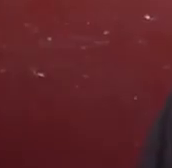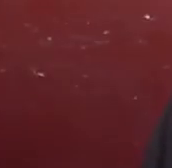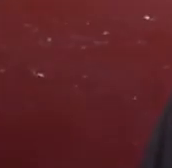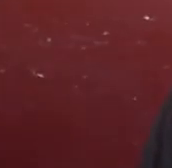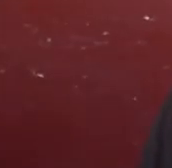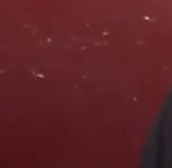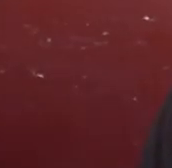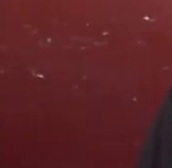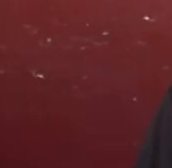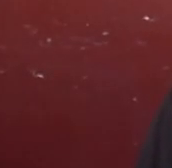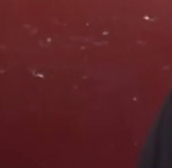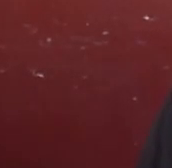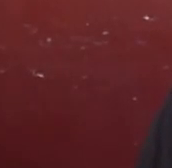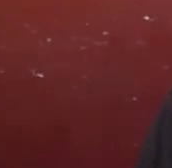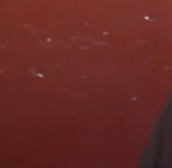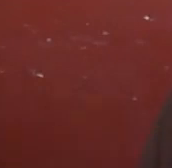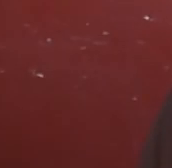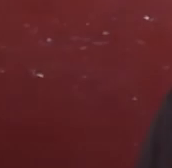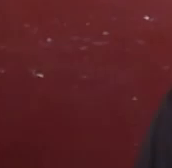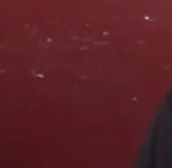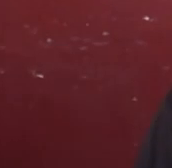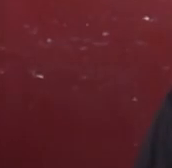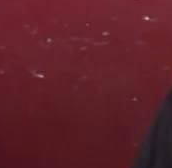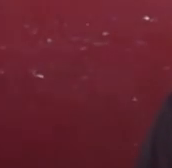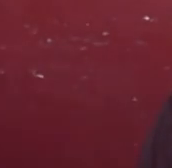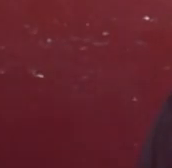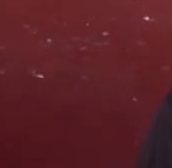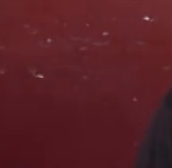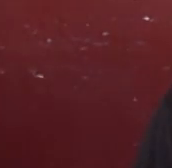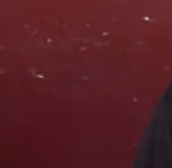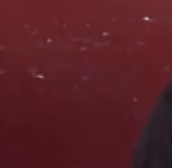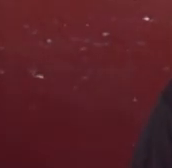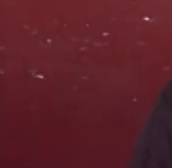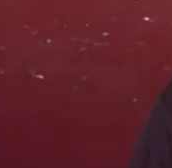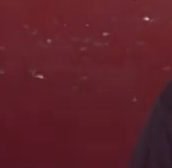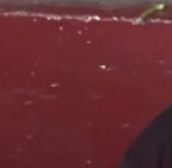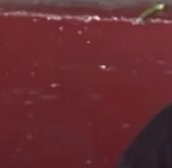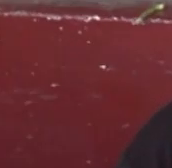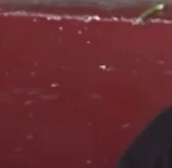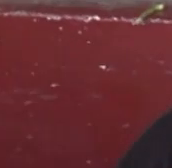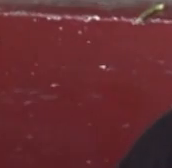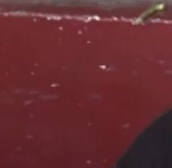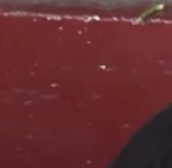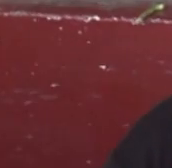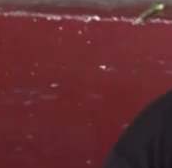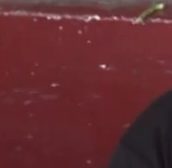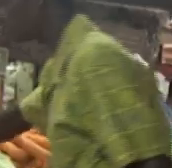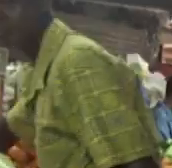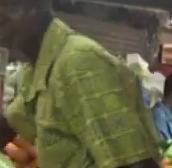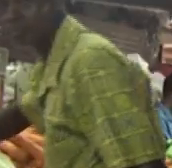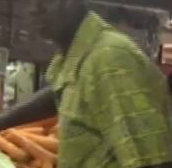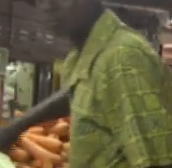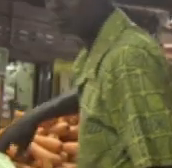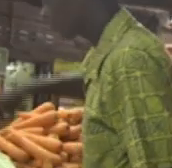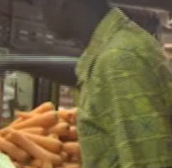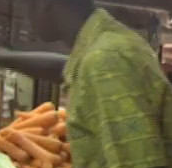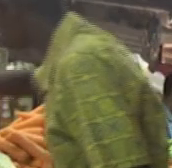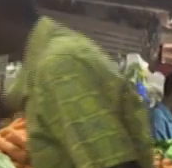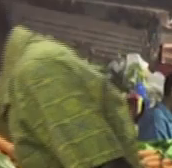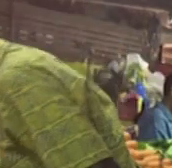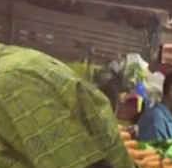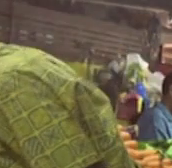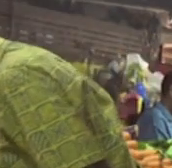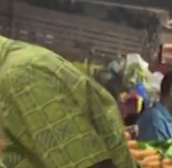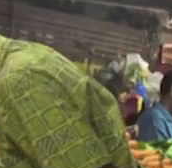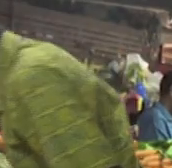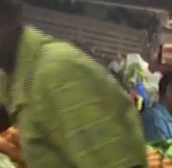hits. Hi, I'm Sadie Sakio from Kashmir Lotoka. I like listening to Gold FM. Only the classic hits. My name is Sakata